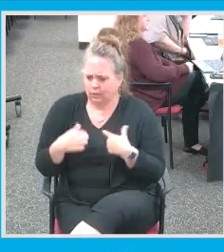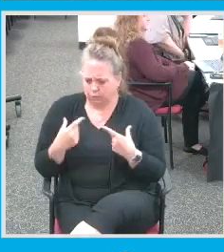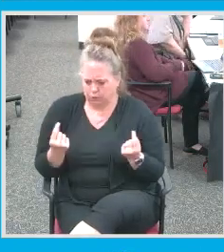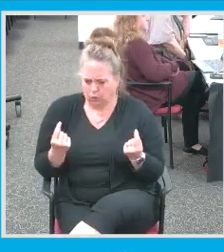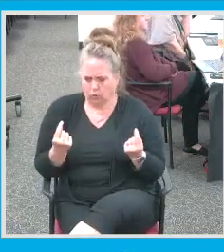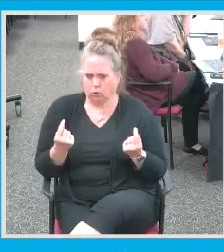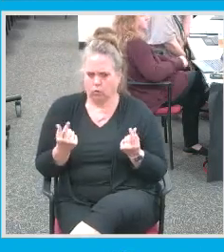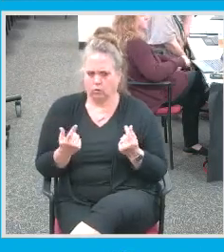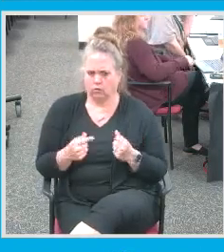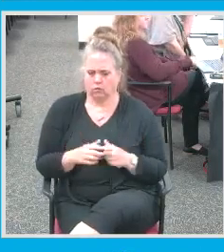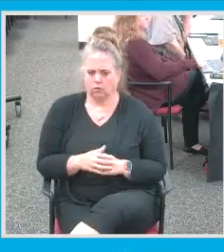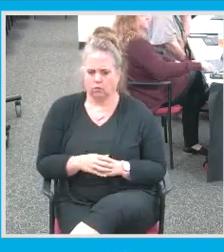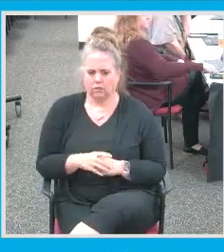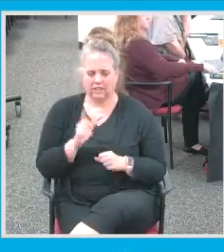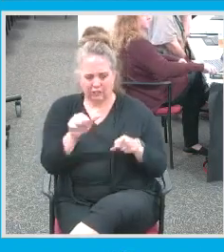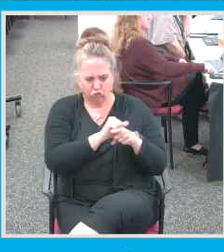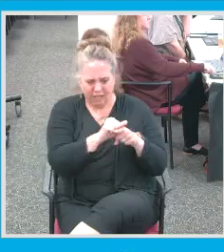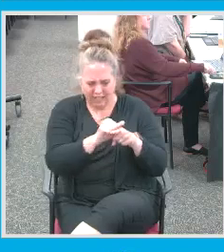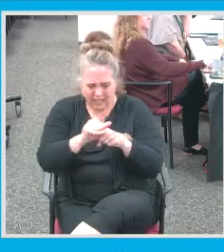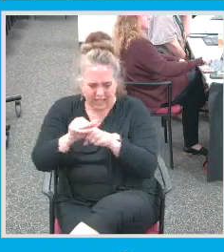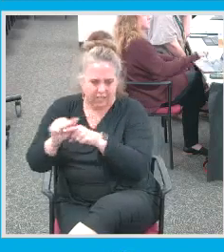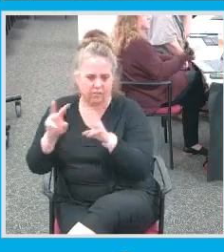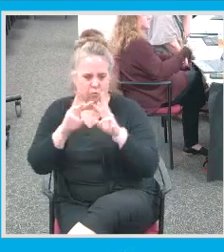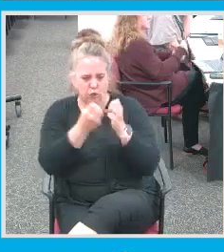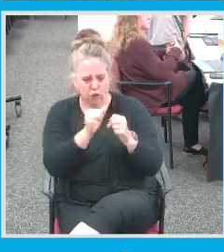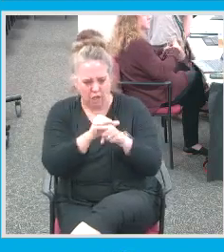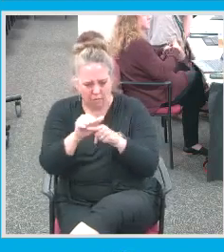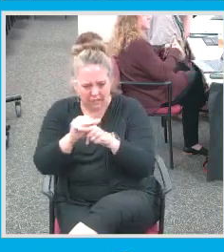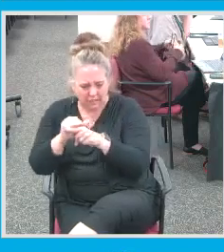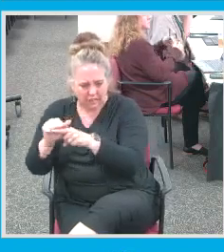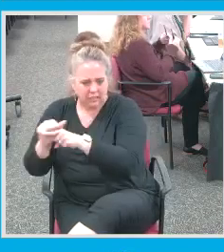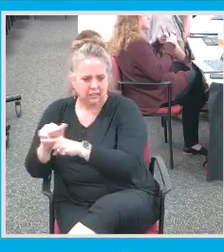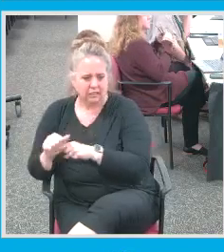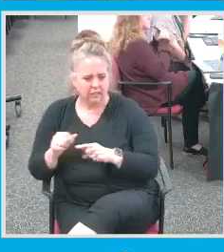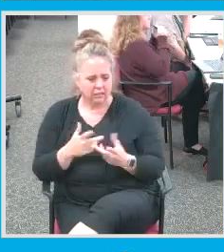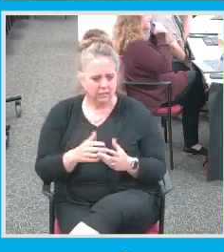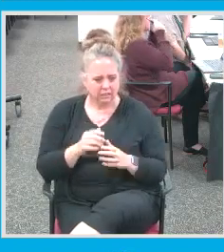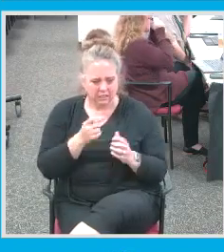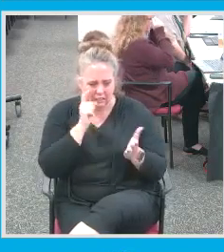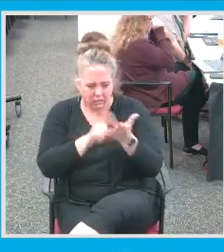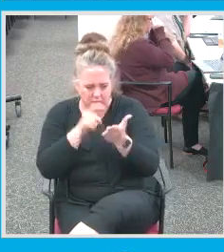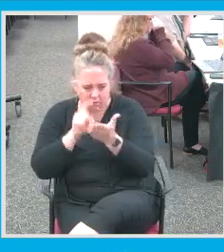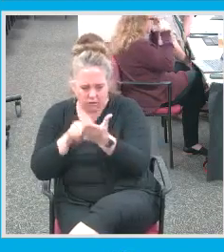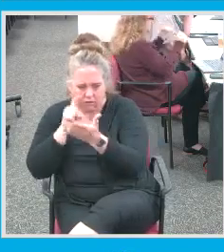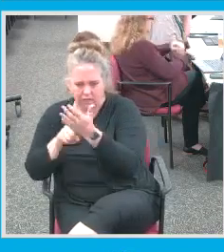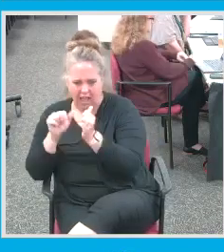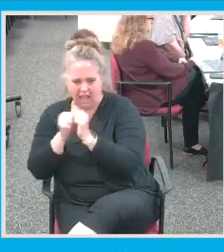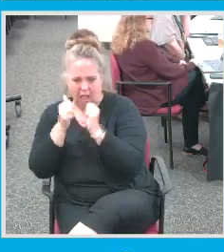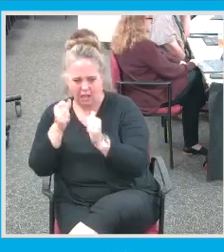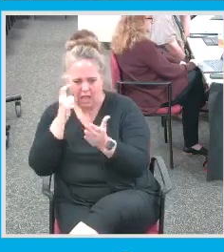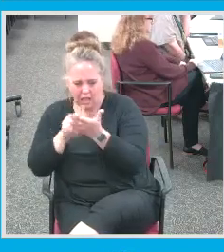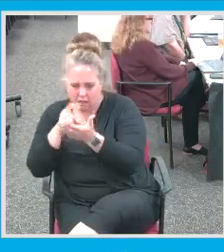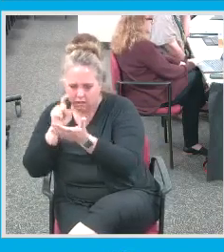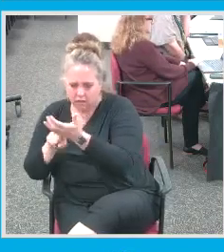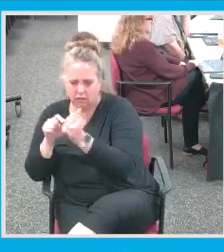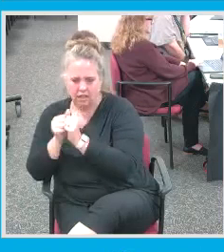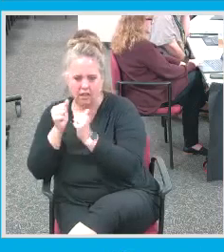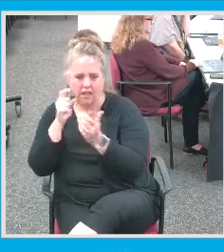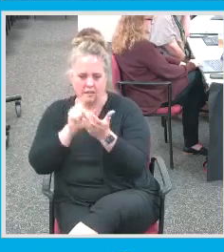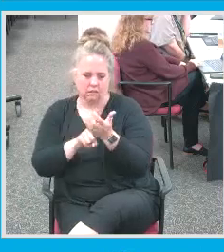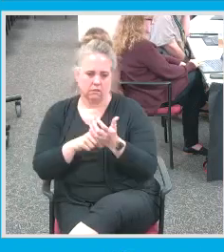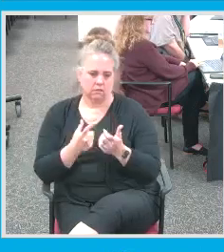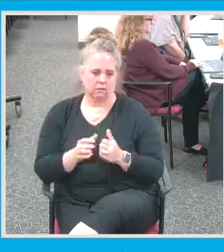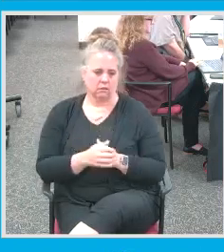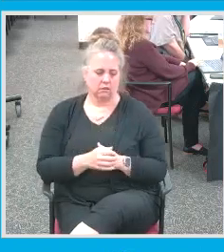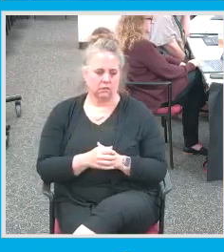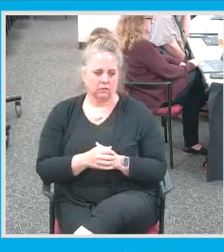as possible to be looking through a lens of prevention, which they can do if they go through a basic training, which is available in that workshop that I'm asking